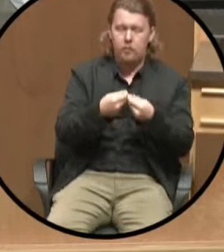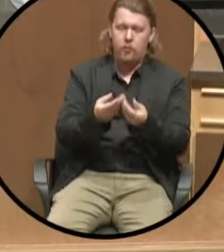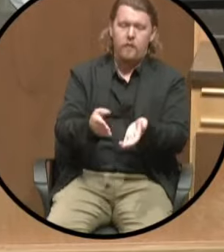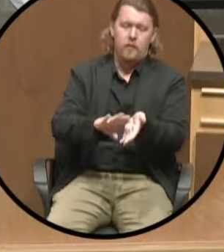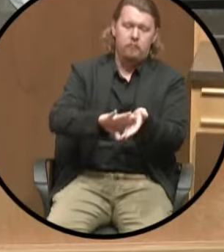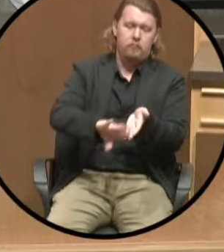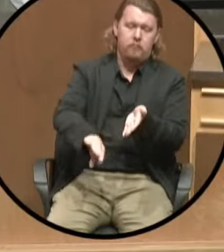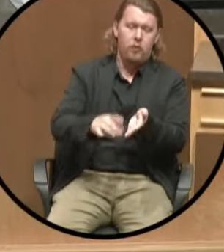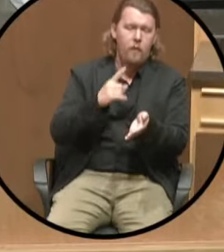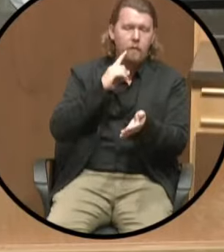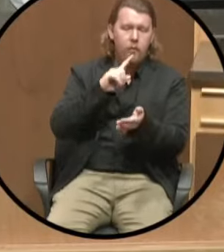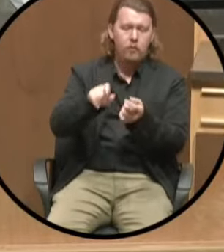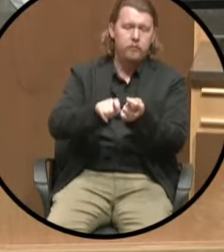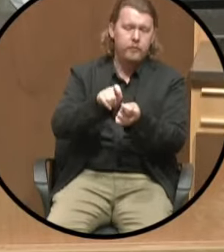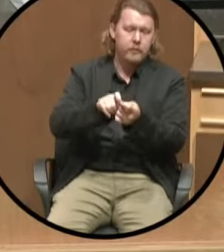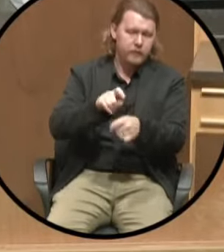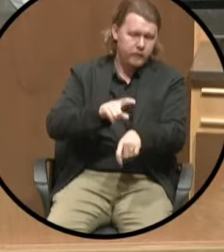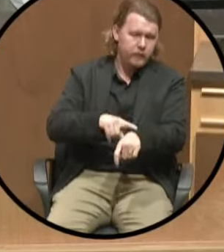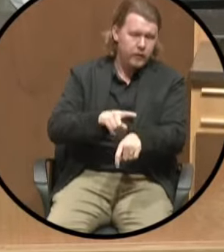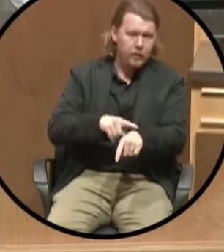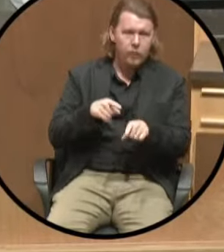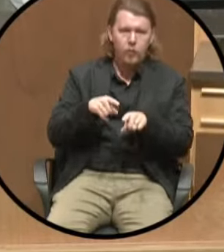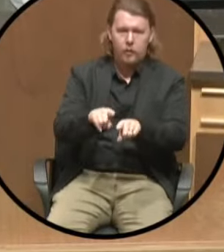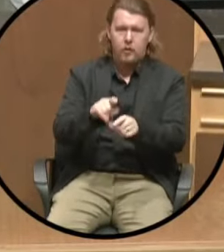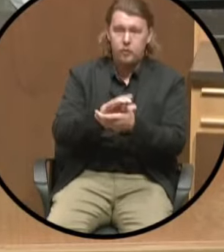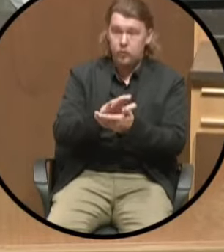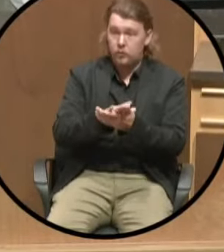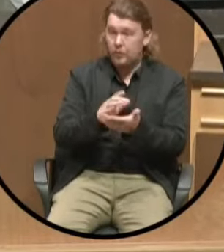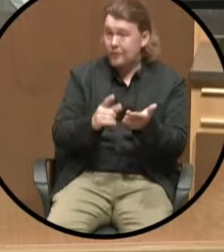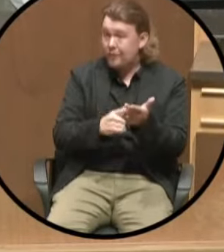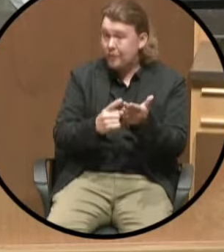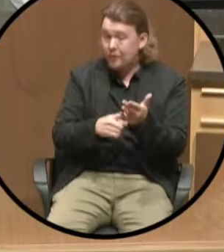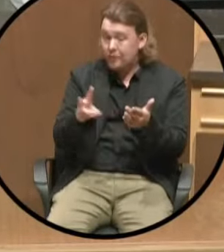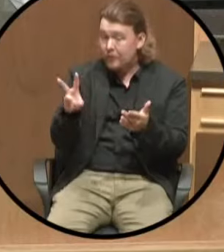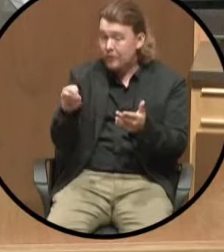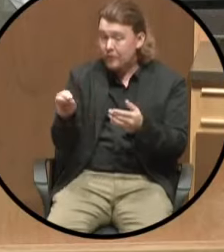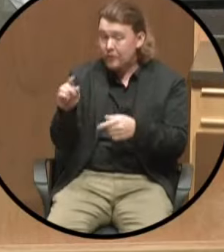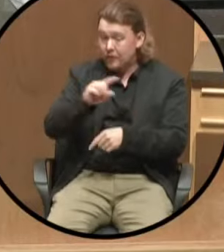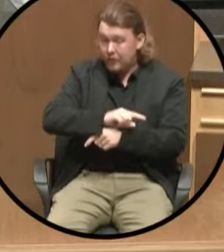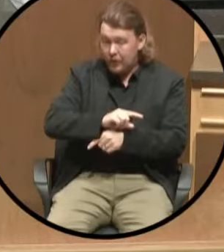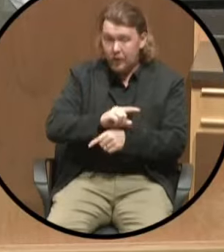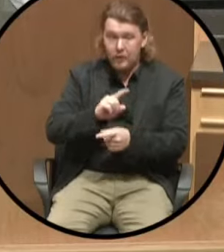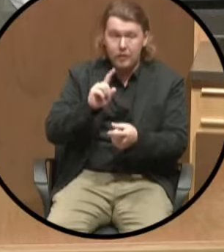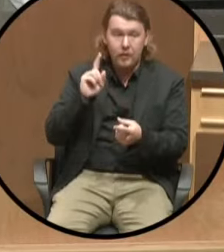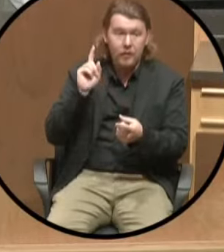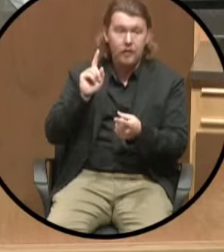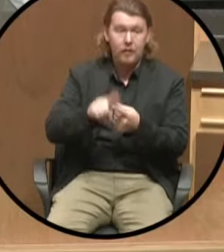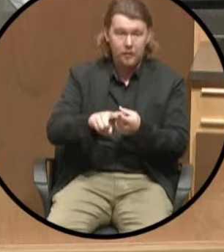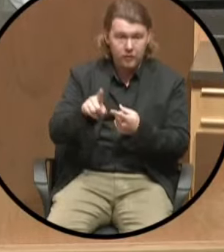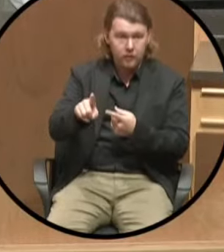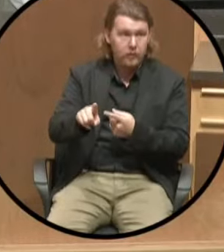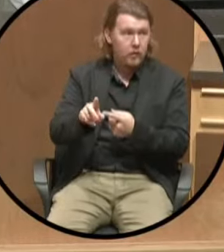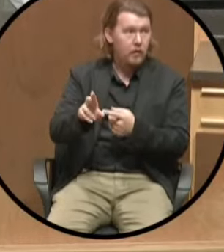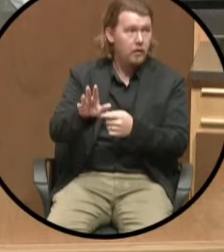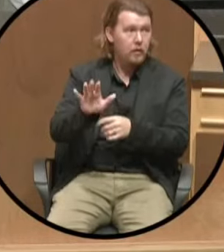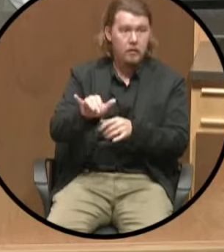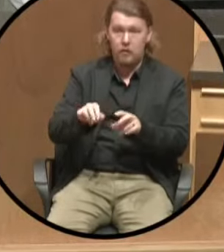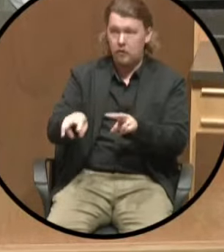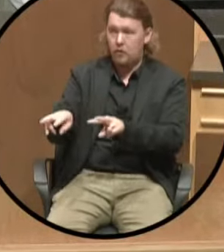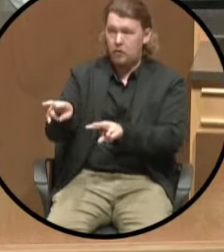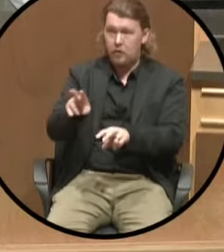certain amount of time while they're in school. Sometimes it's only for 60 days until they can become accustomed to wearing a